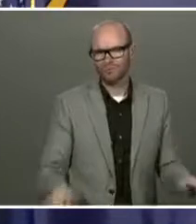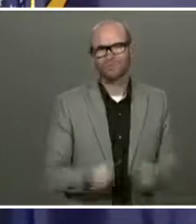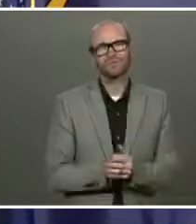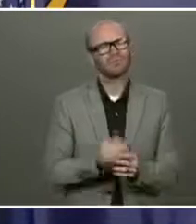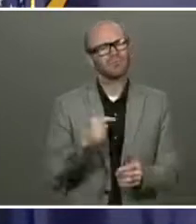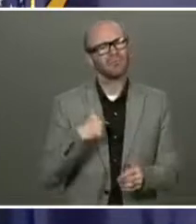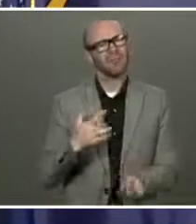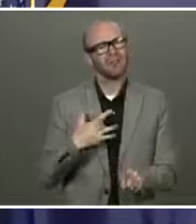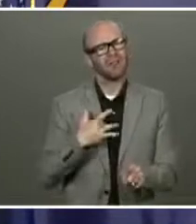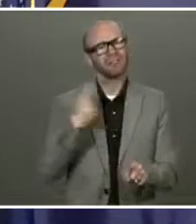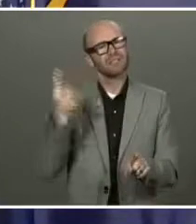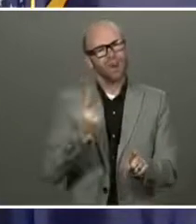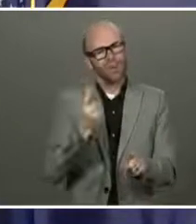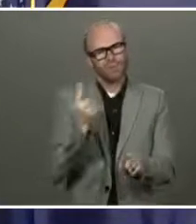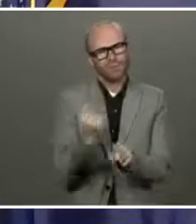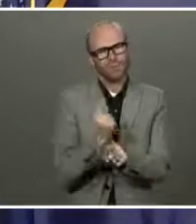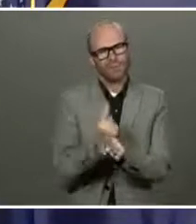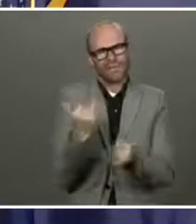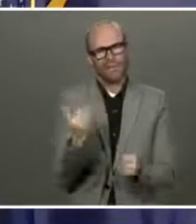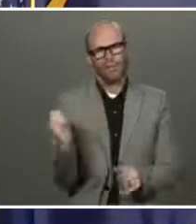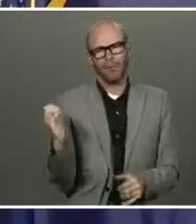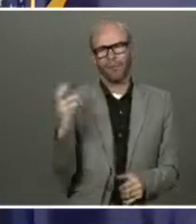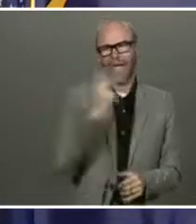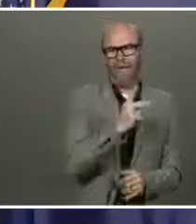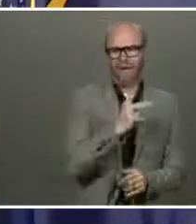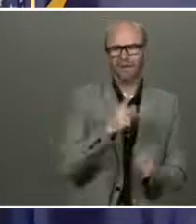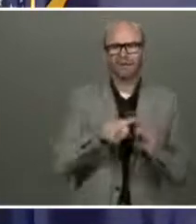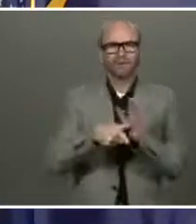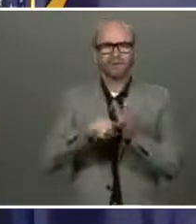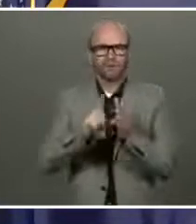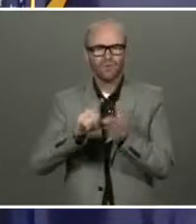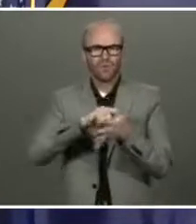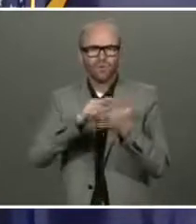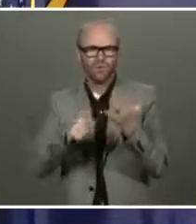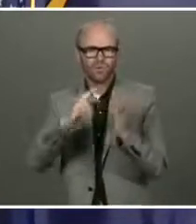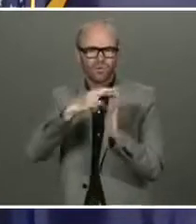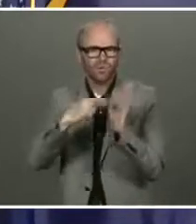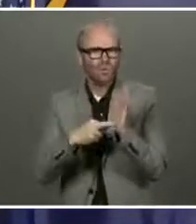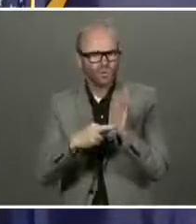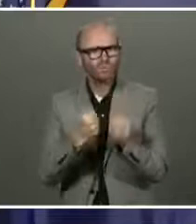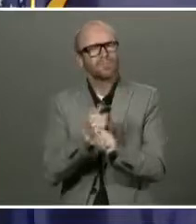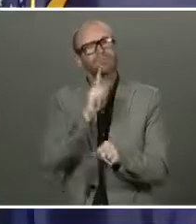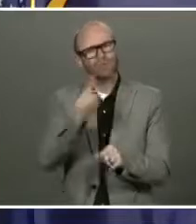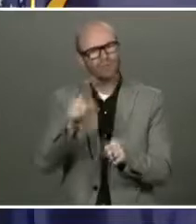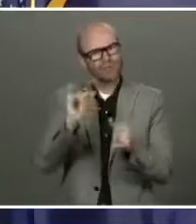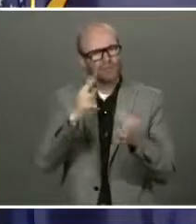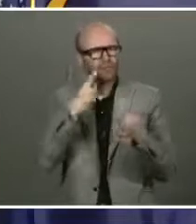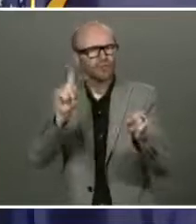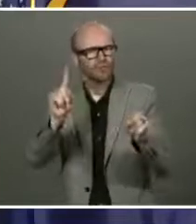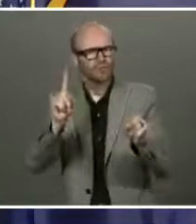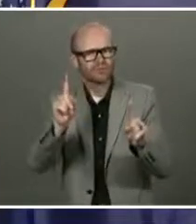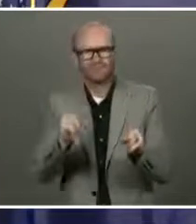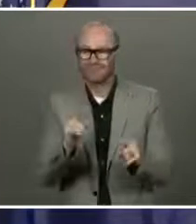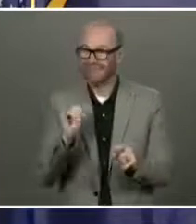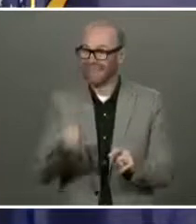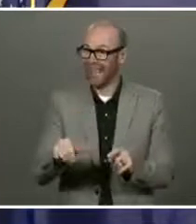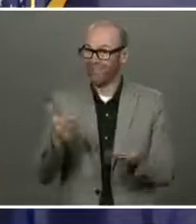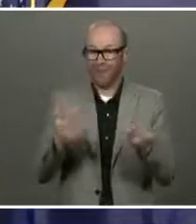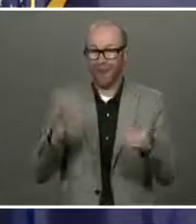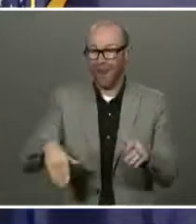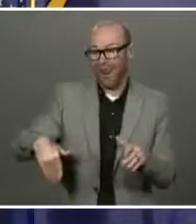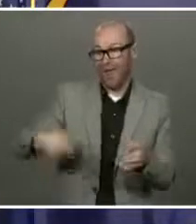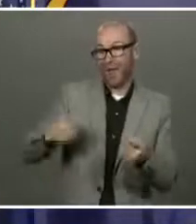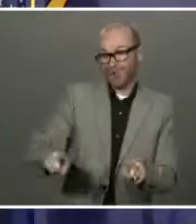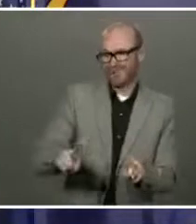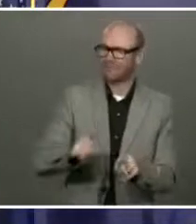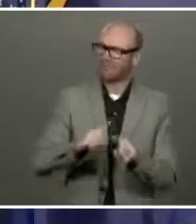always appropriate to go back and review the rules that we have in place, see if they're working as intended. That probably hasn't happened yet and probably